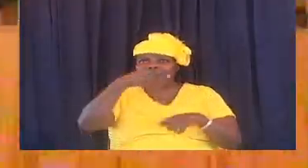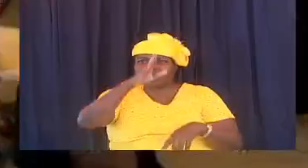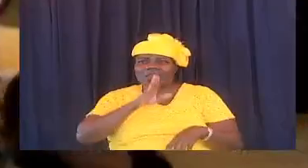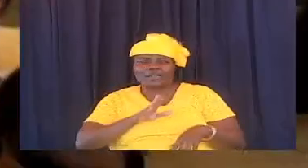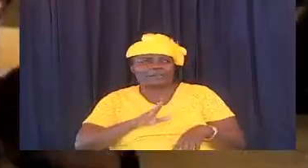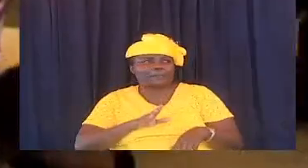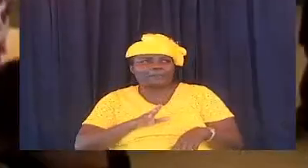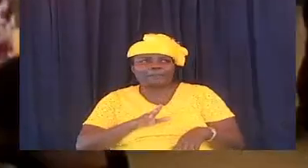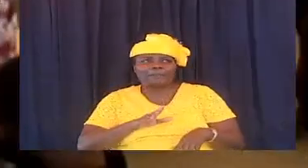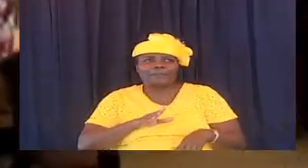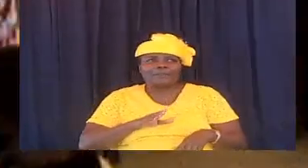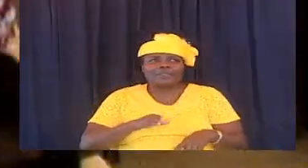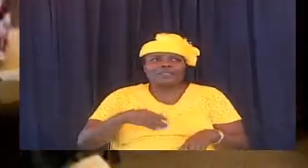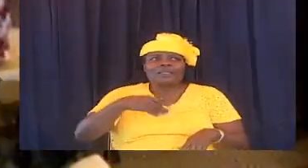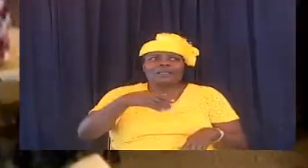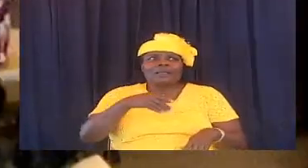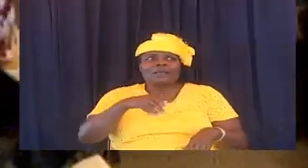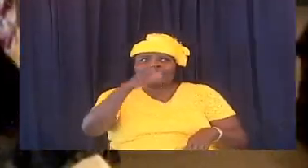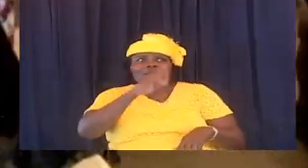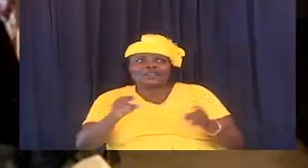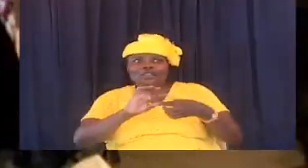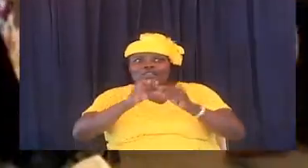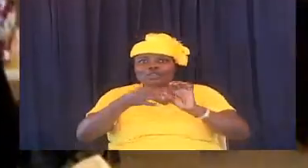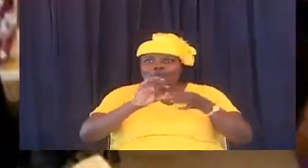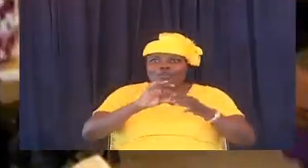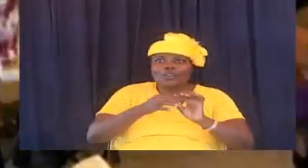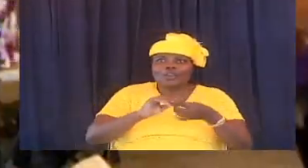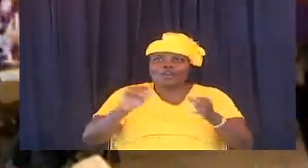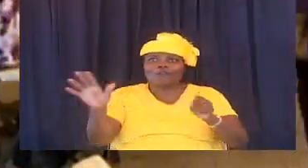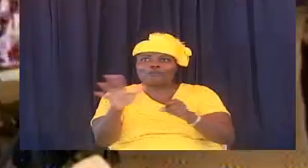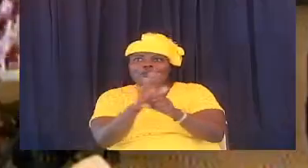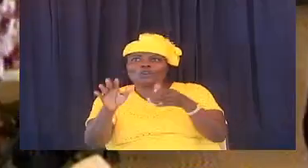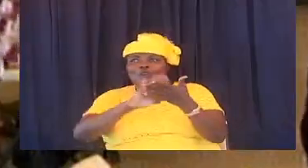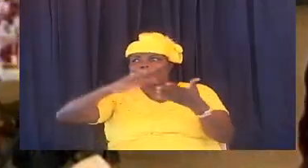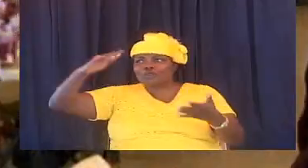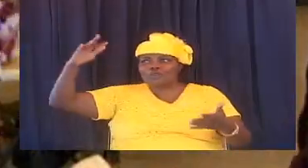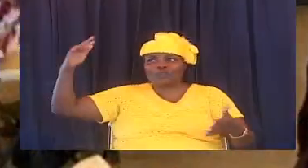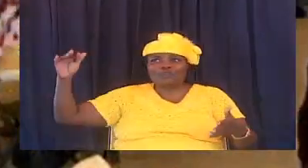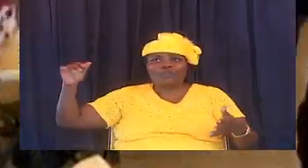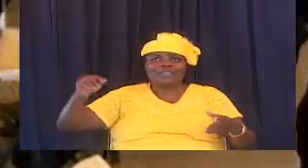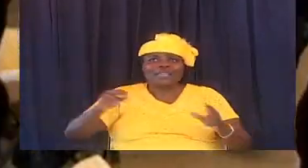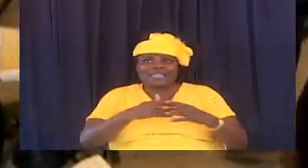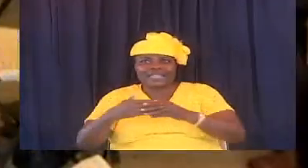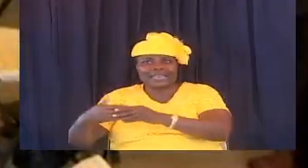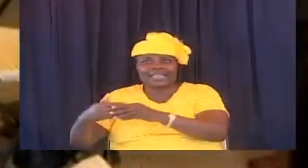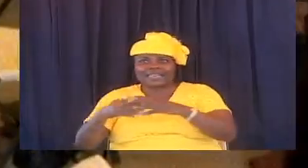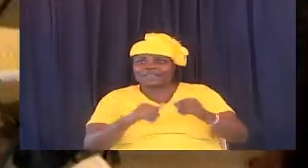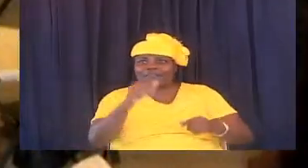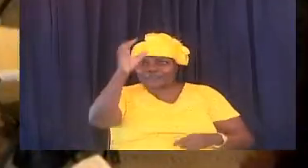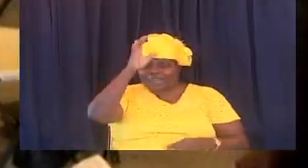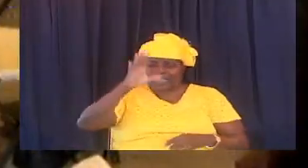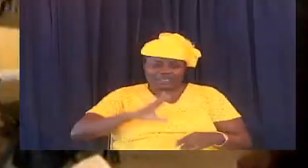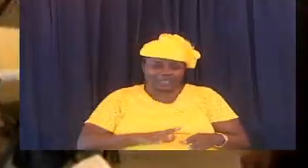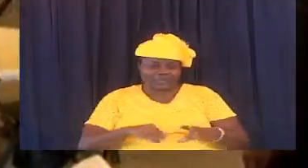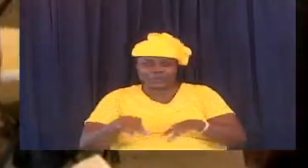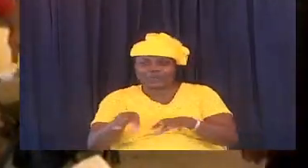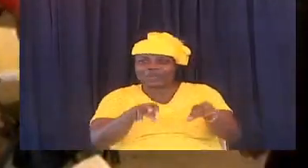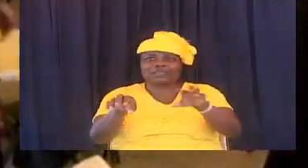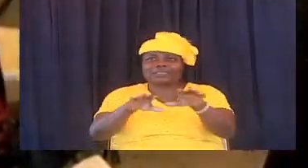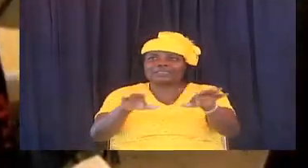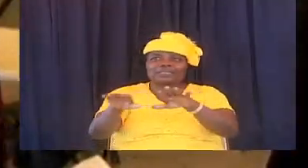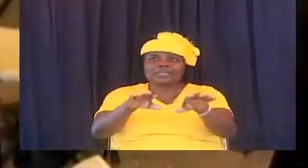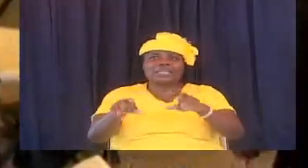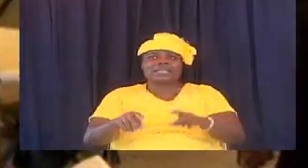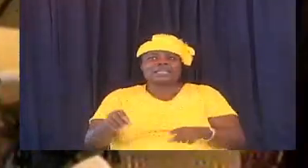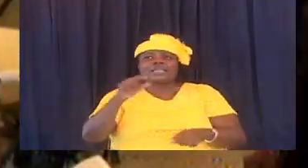of God, marvelous story, so full of glory, he led the path that was trod. He's